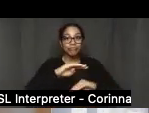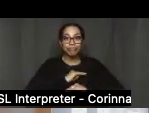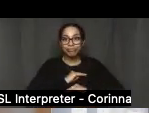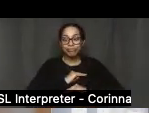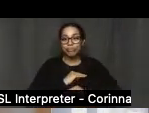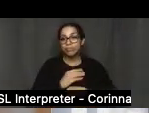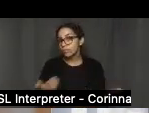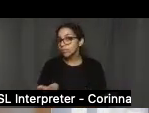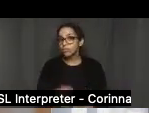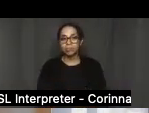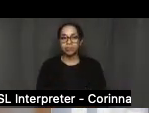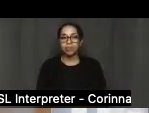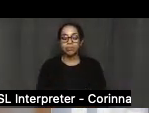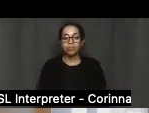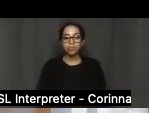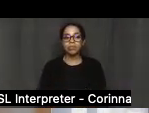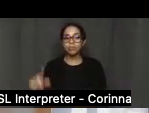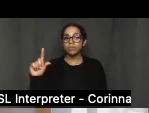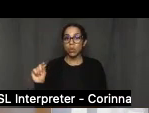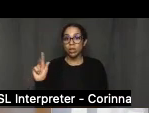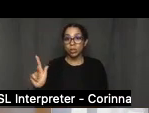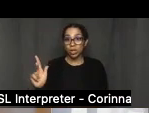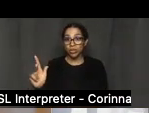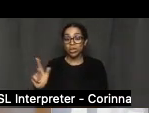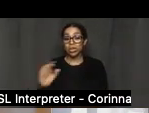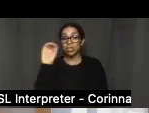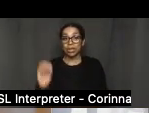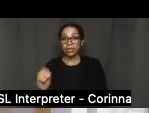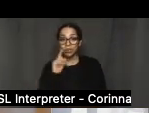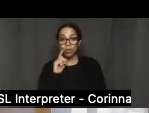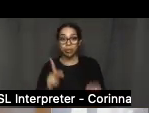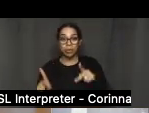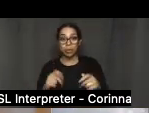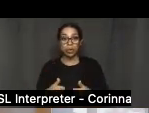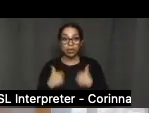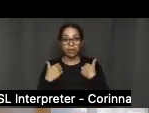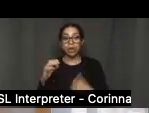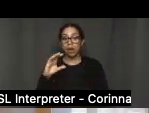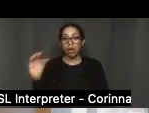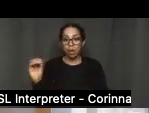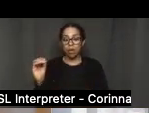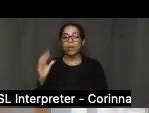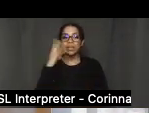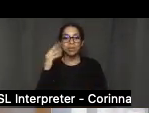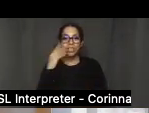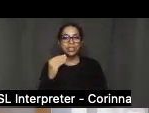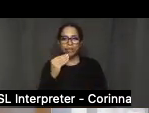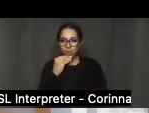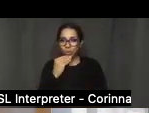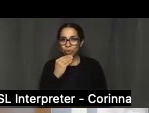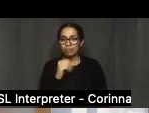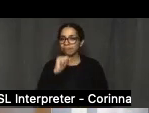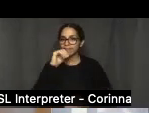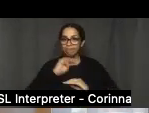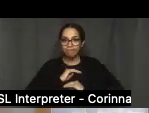So in 2023, the percentage of Coloradans experiencing food insecurity increased to 11.2%.